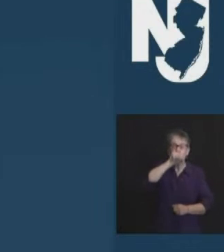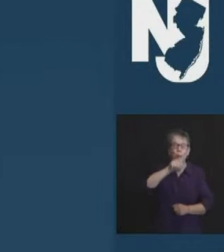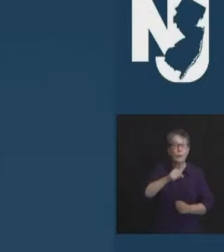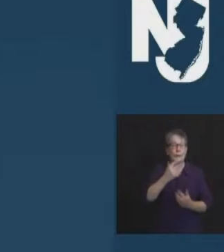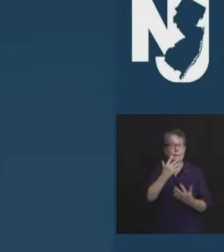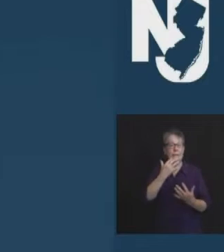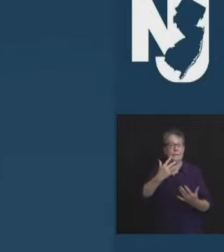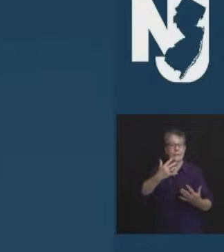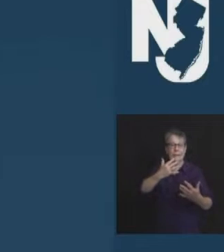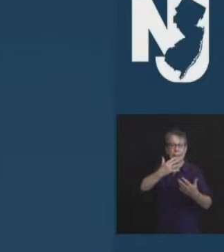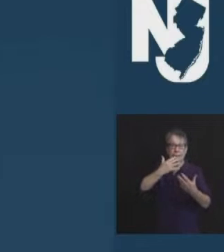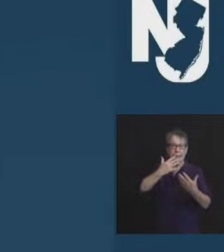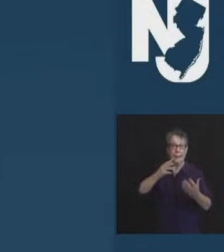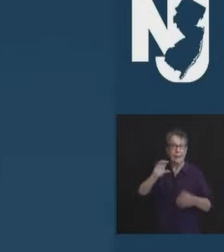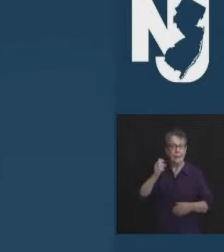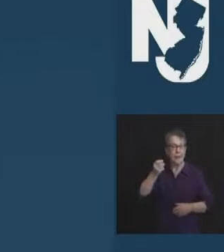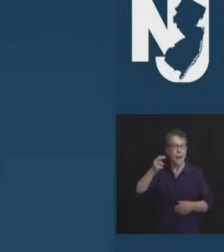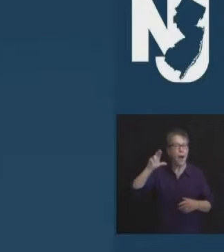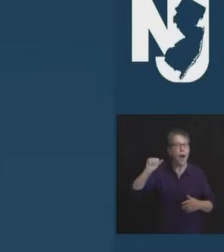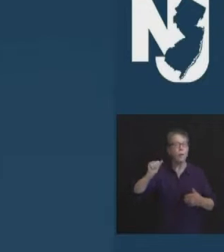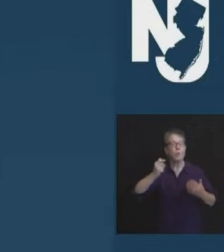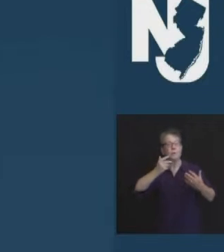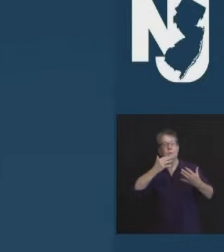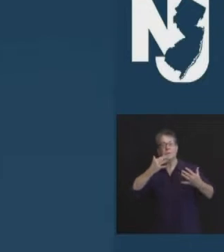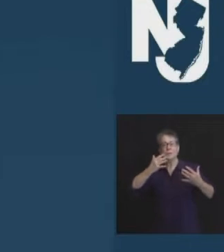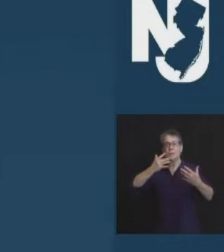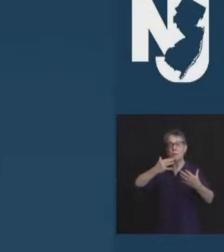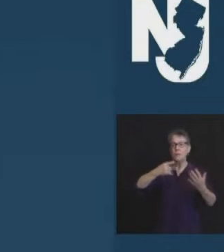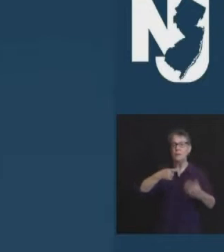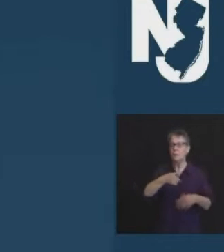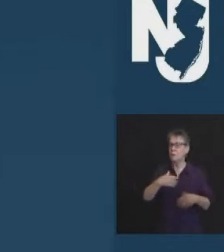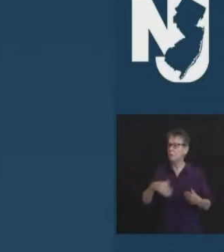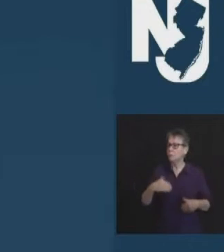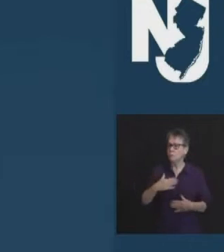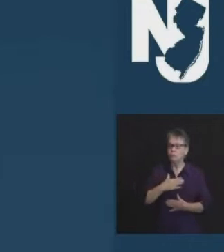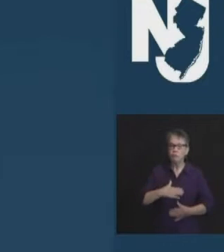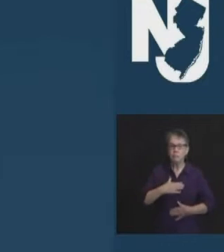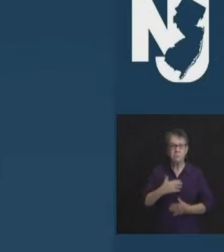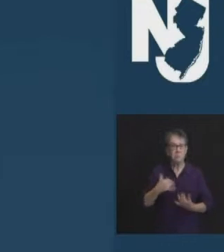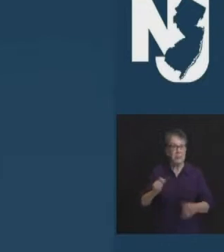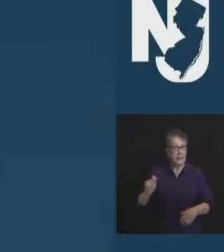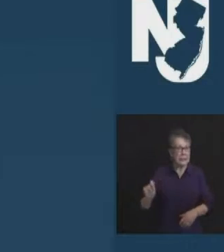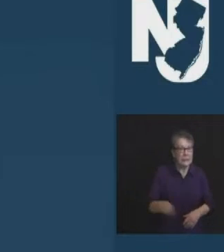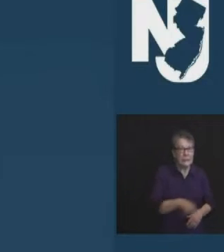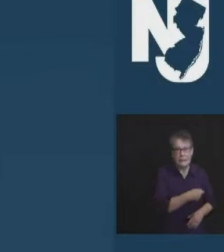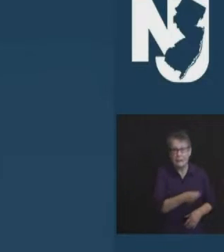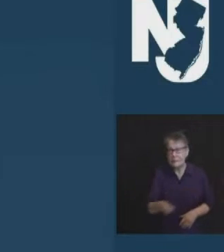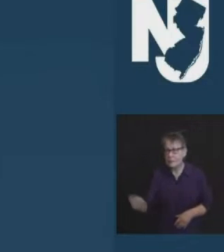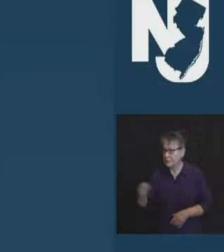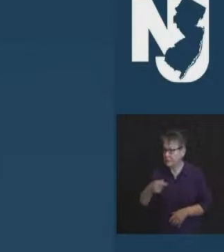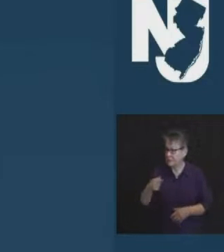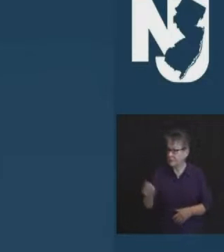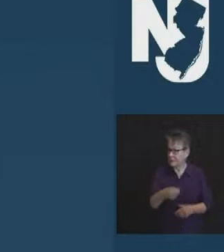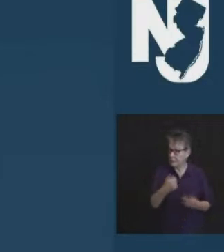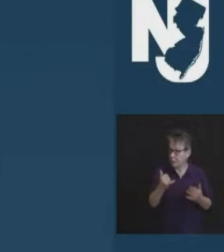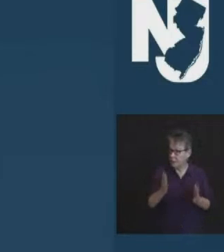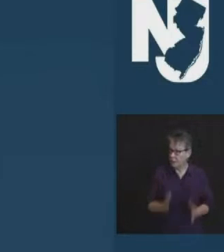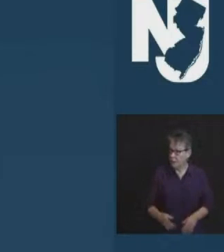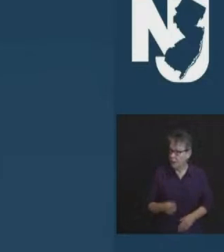and the organizer of the Chinese American Cultural Association's tennis club. Keith was also an avid